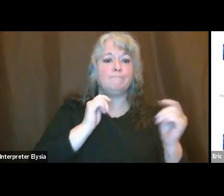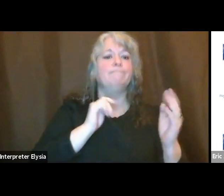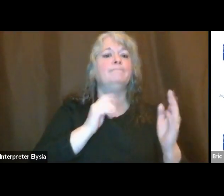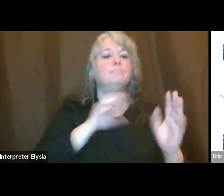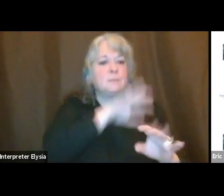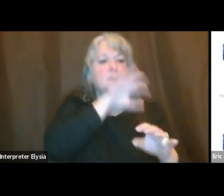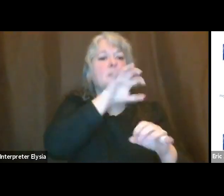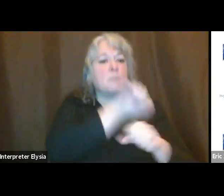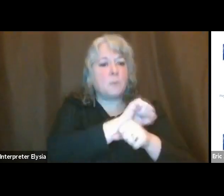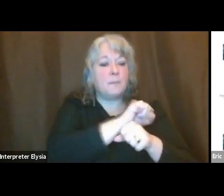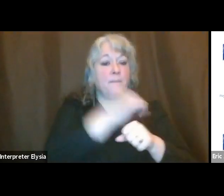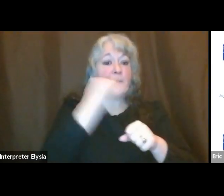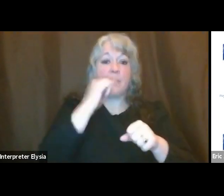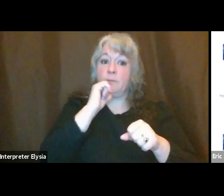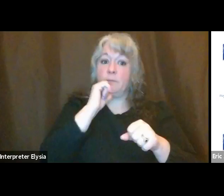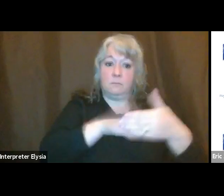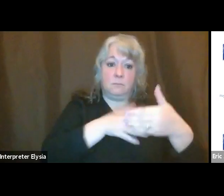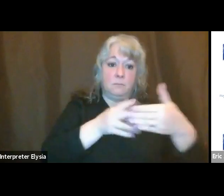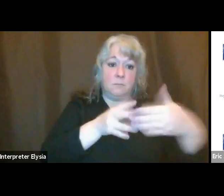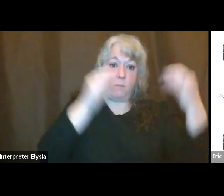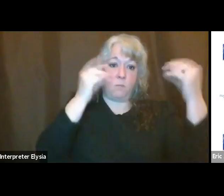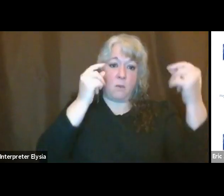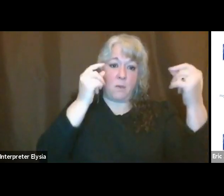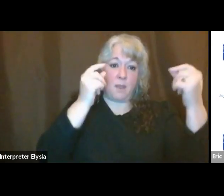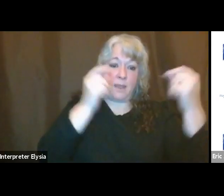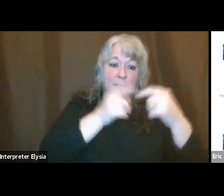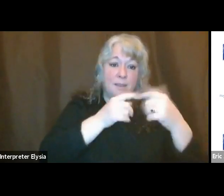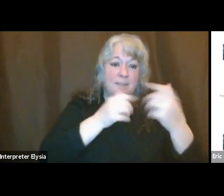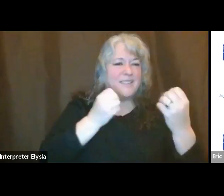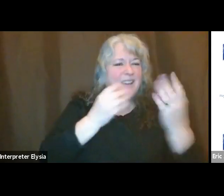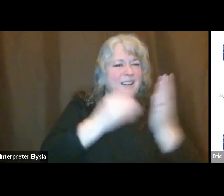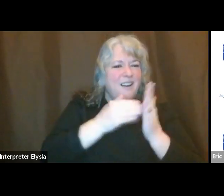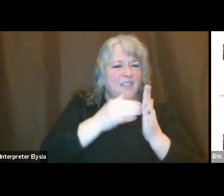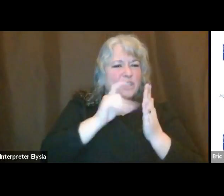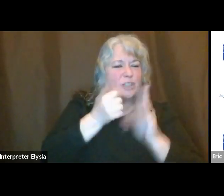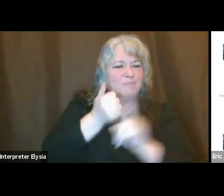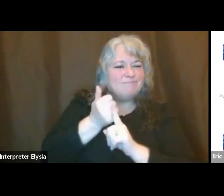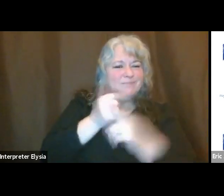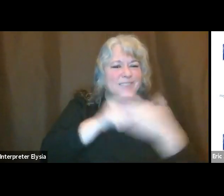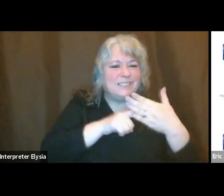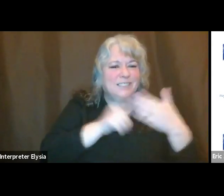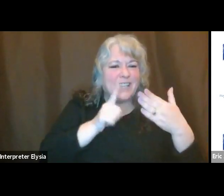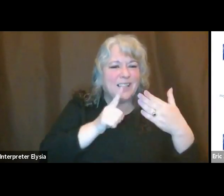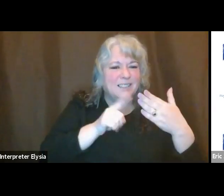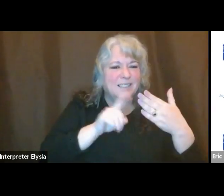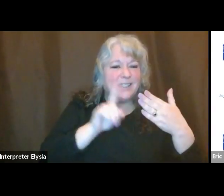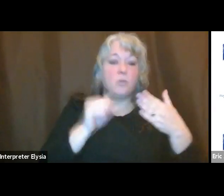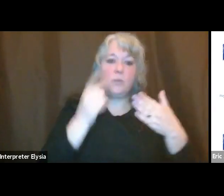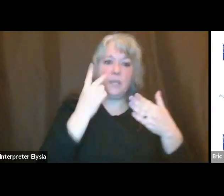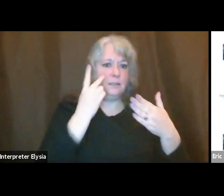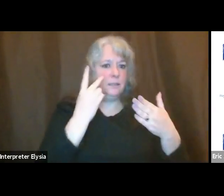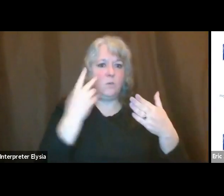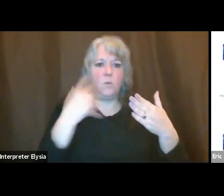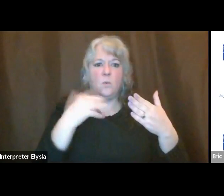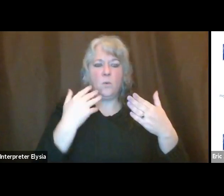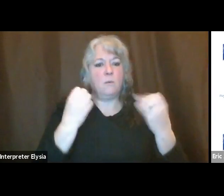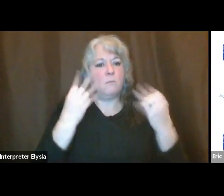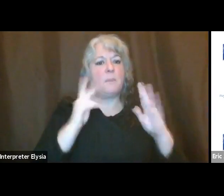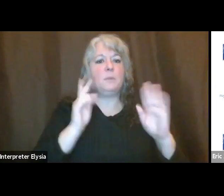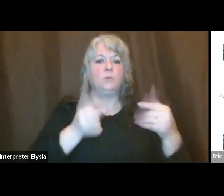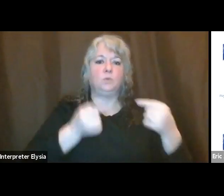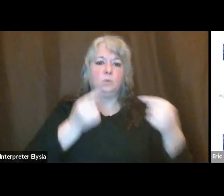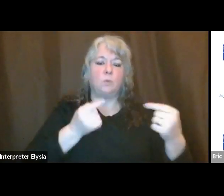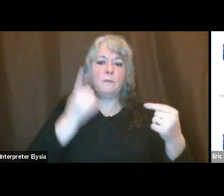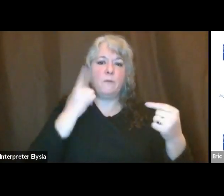get an appointment right away, how often should they check back? You can see where I'm talking about. It's becoming very difficult for people to